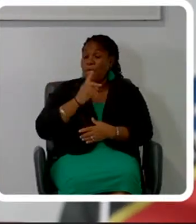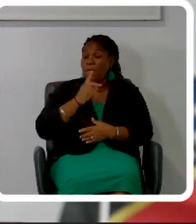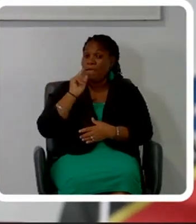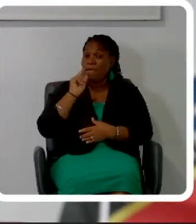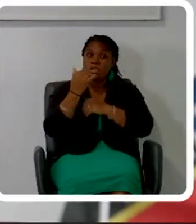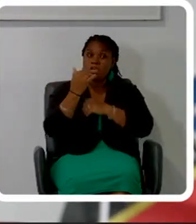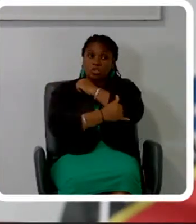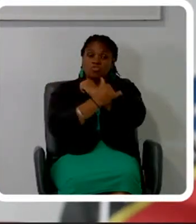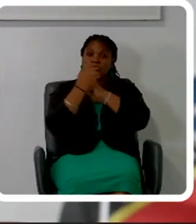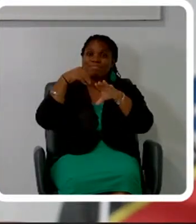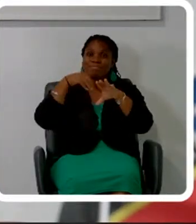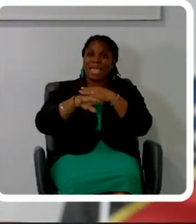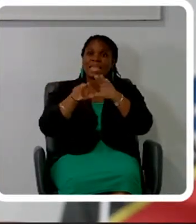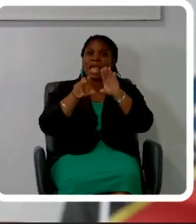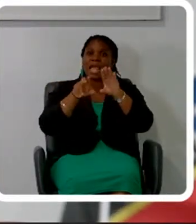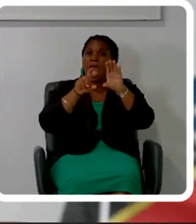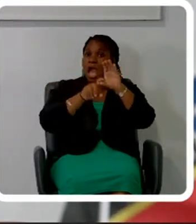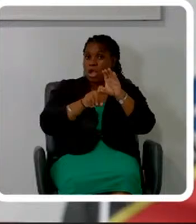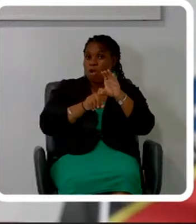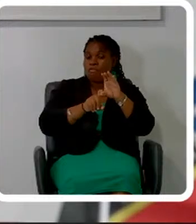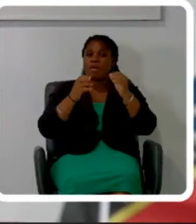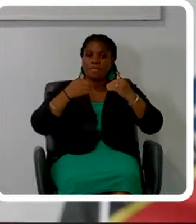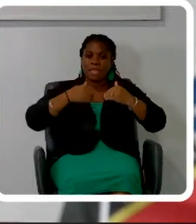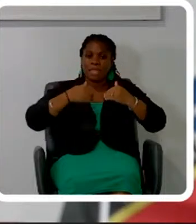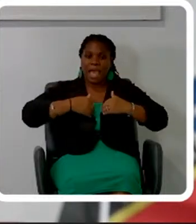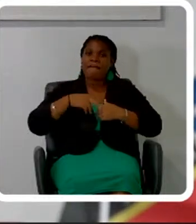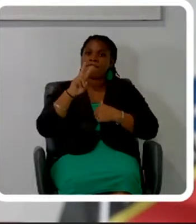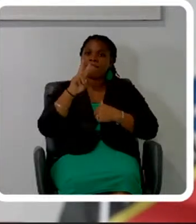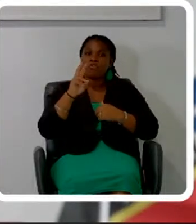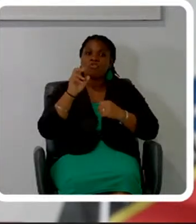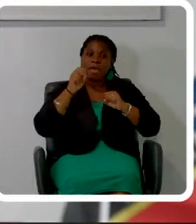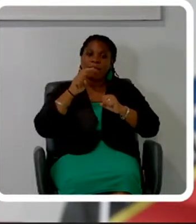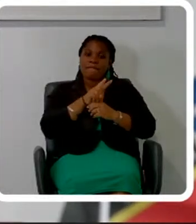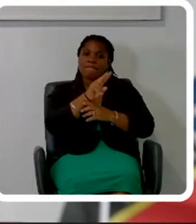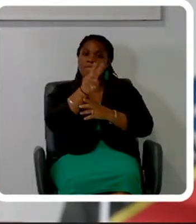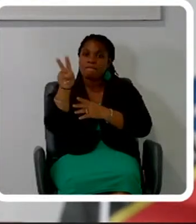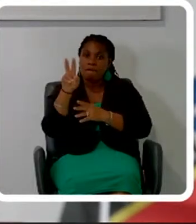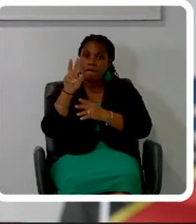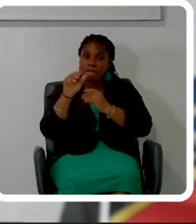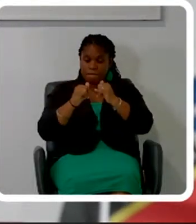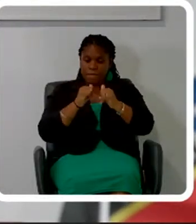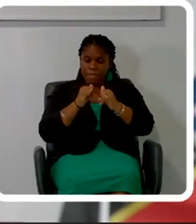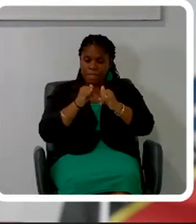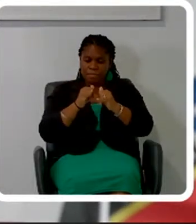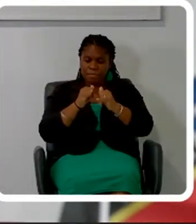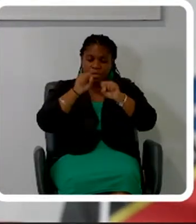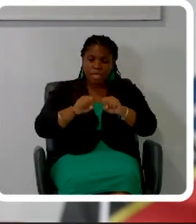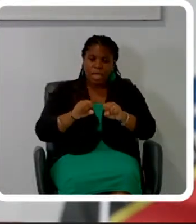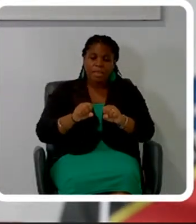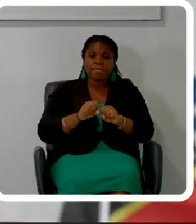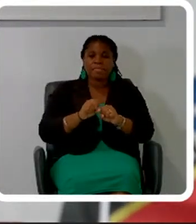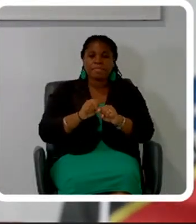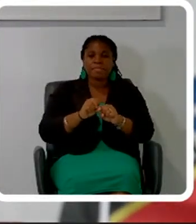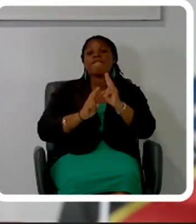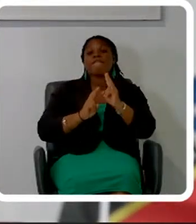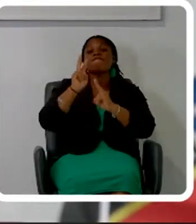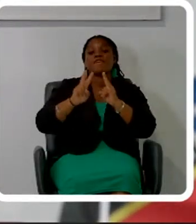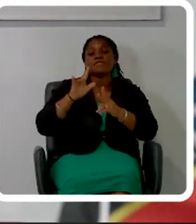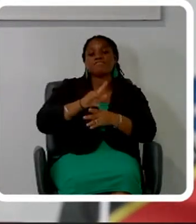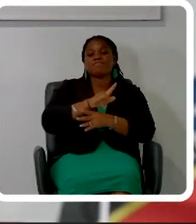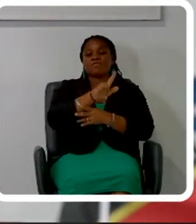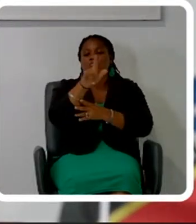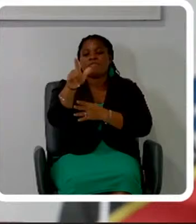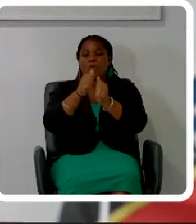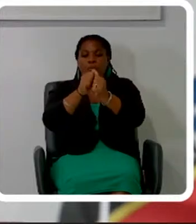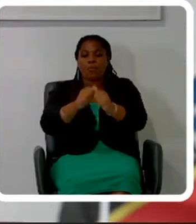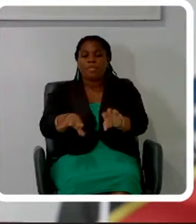the CARICOM to have visa-free access to Saudi Arabia. And so we continue to build our relationship with that significant